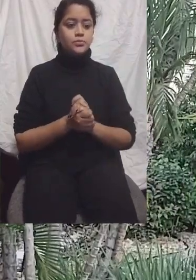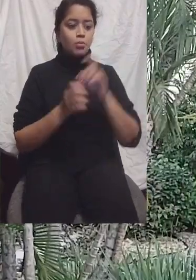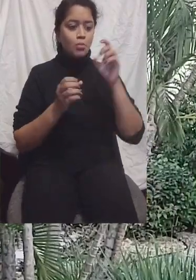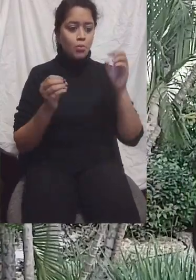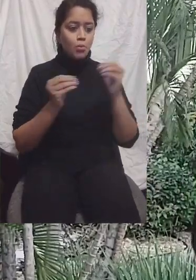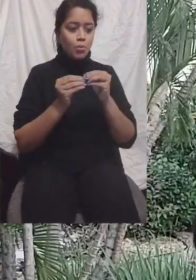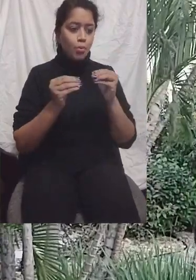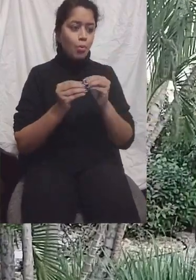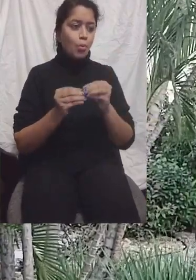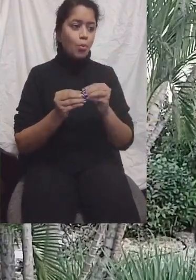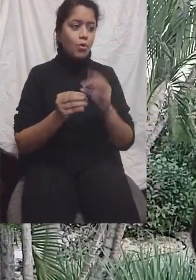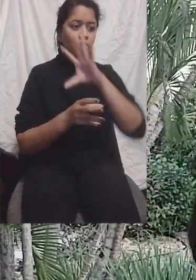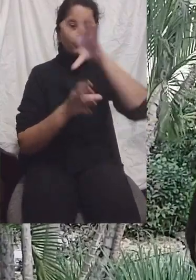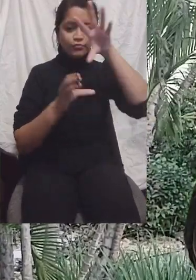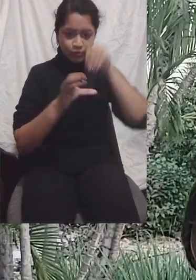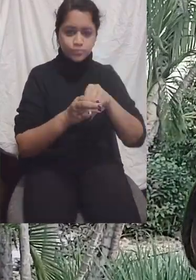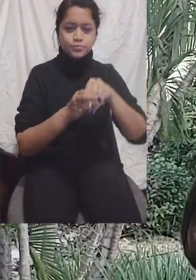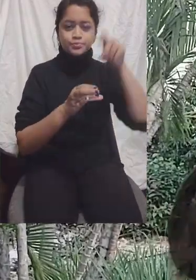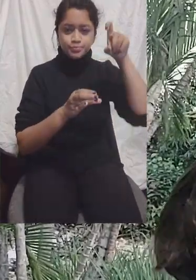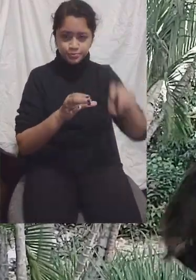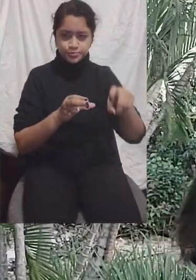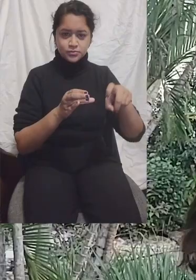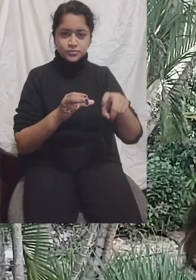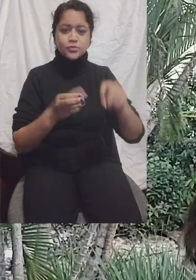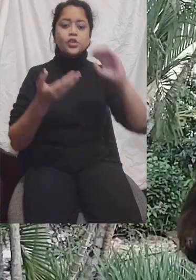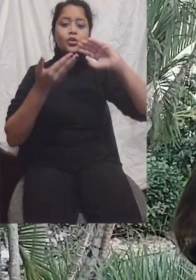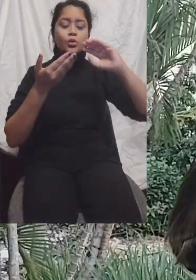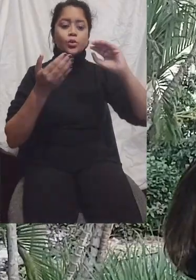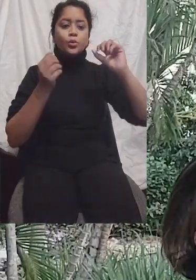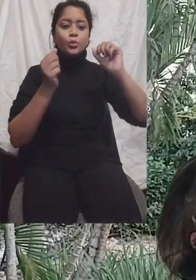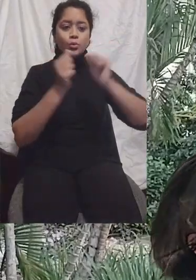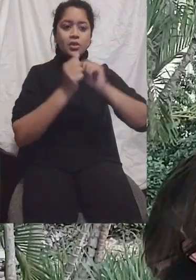Society decided that more needs to be